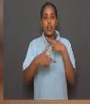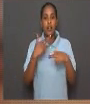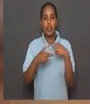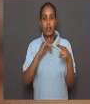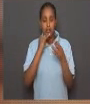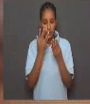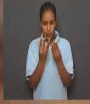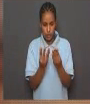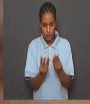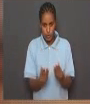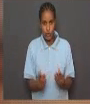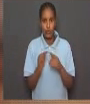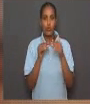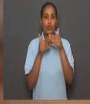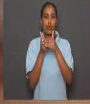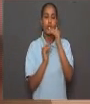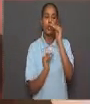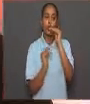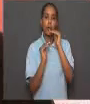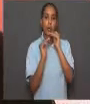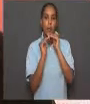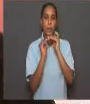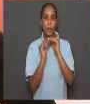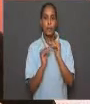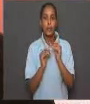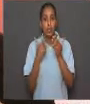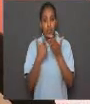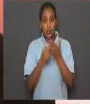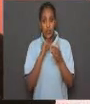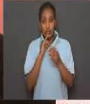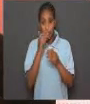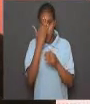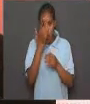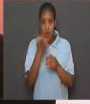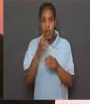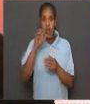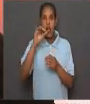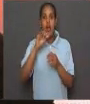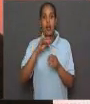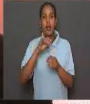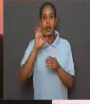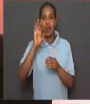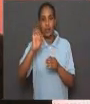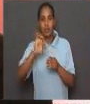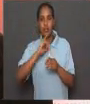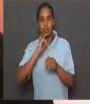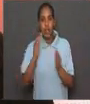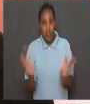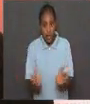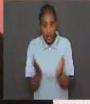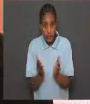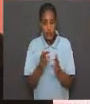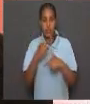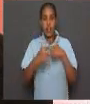is slow to reach equilibrium. This is why iron is used to catalyze